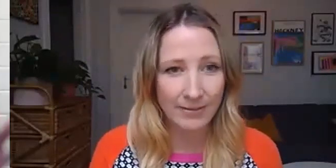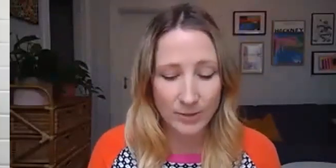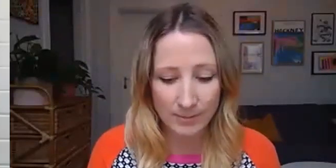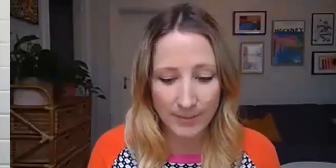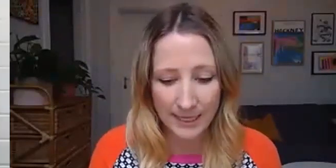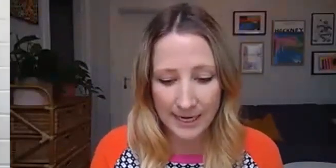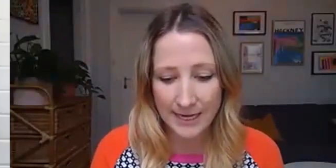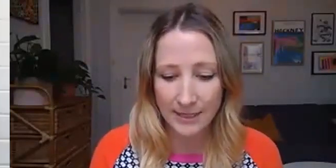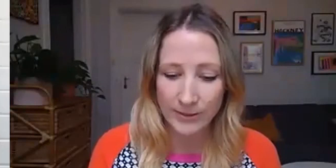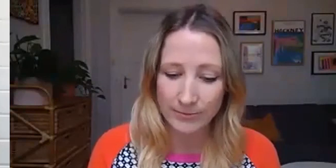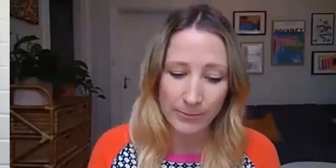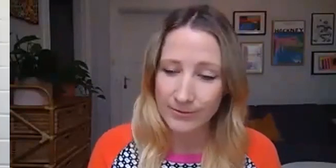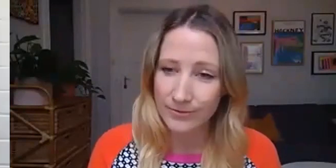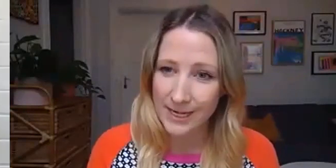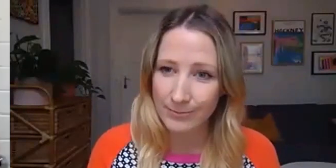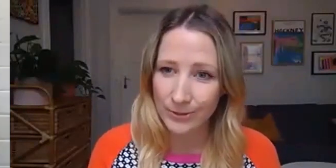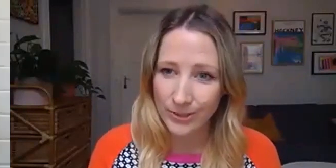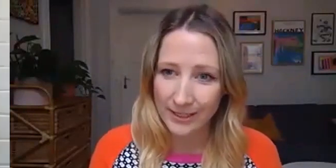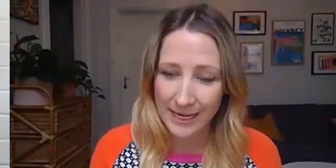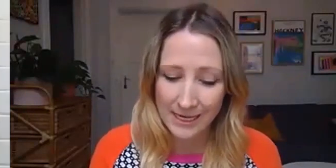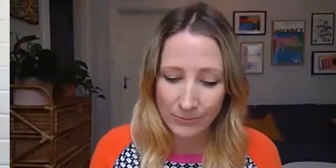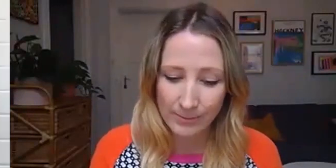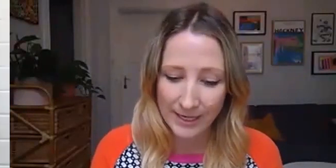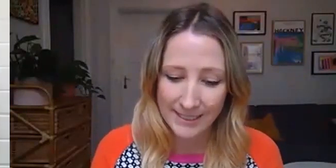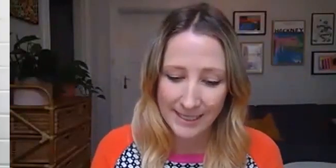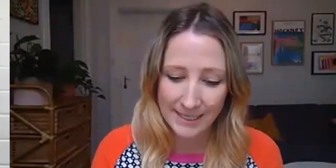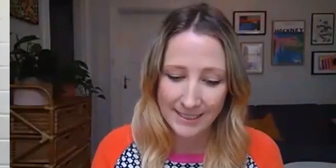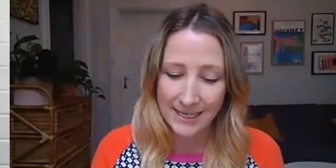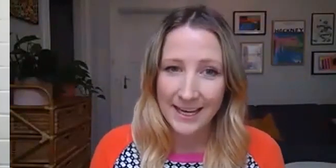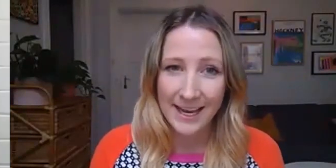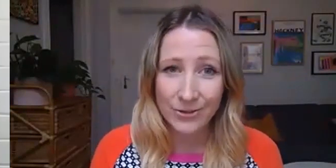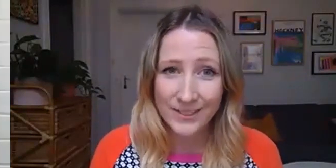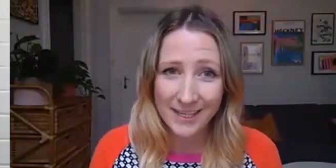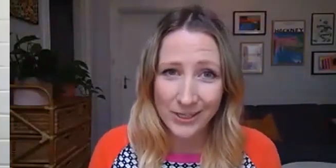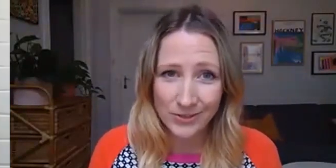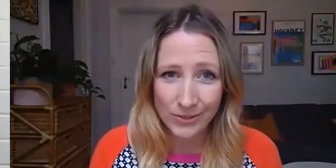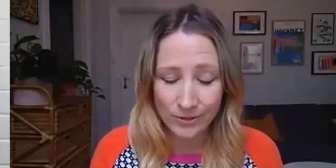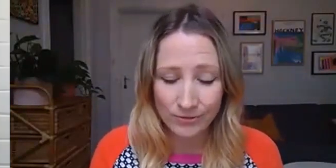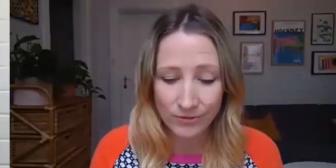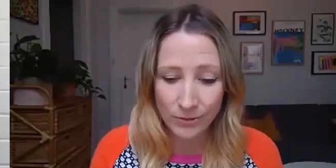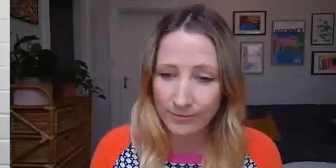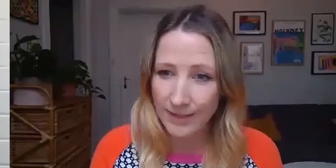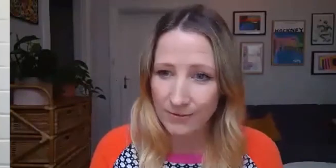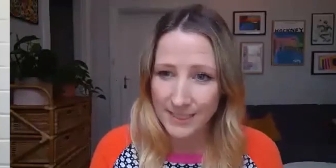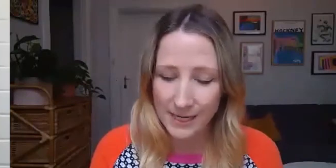live captioner, Mille, and my wonderful team, Laura and Ian, working behind the scenes. And of course, thank you to all of